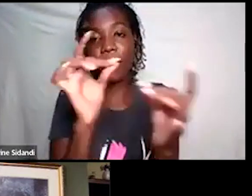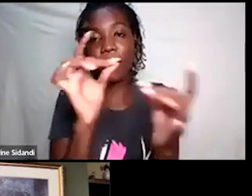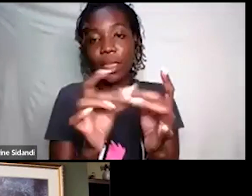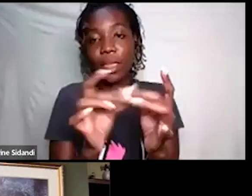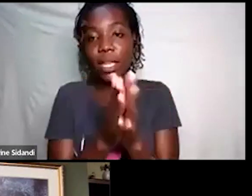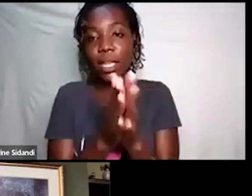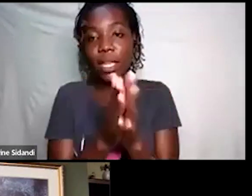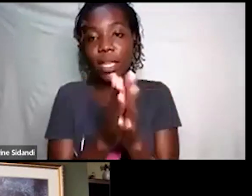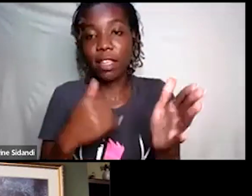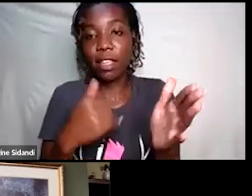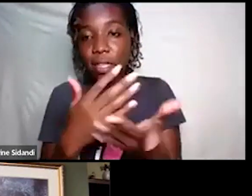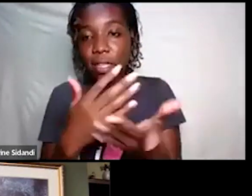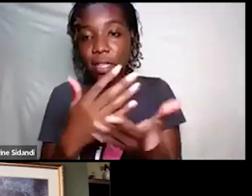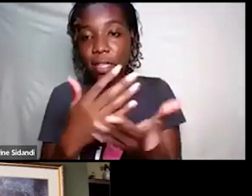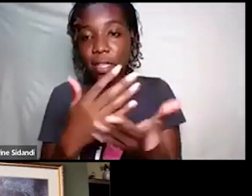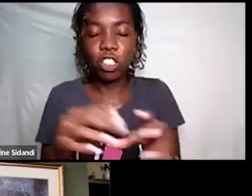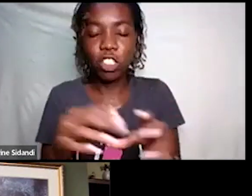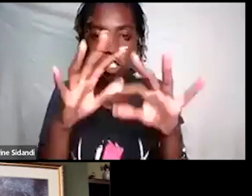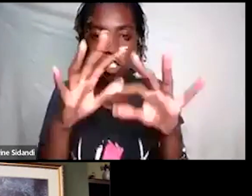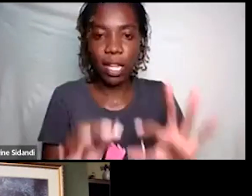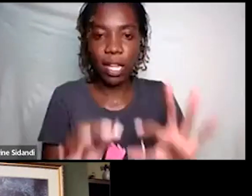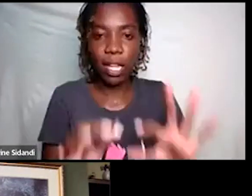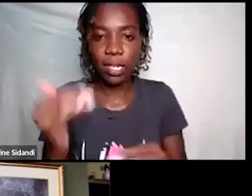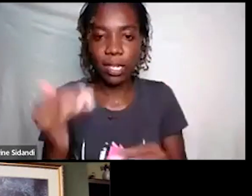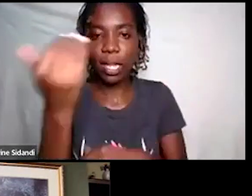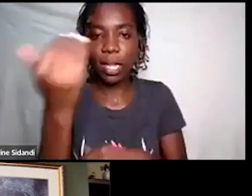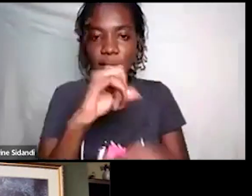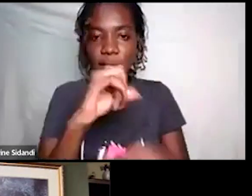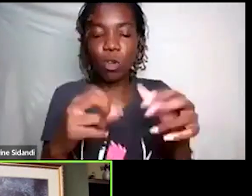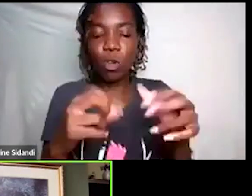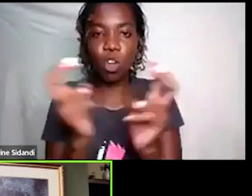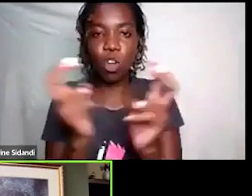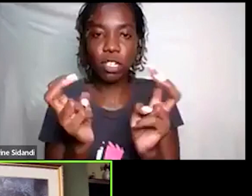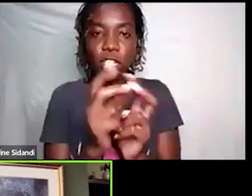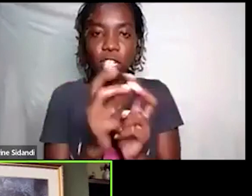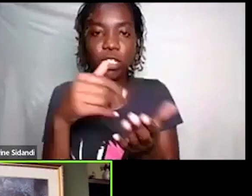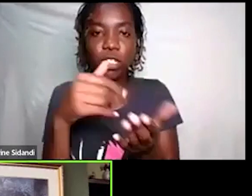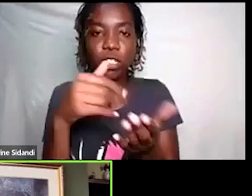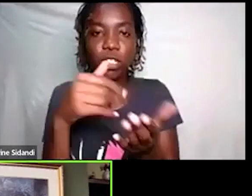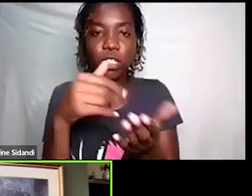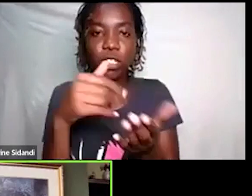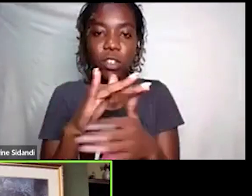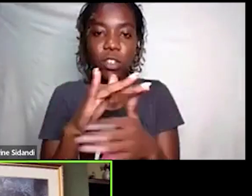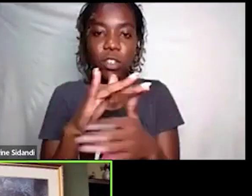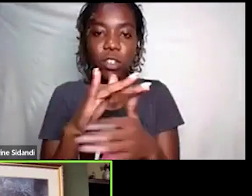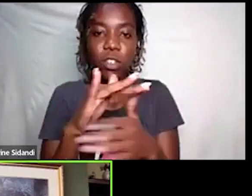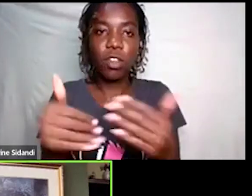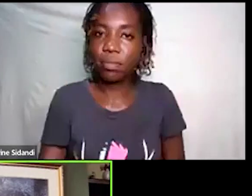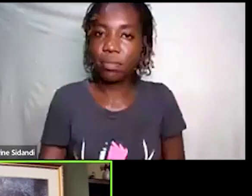for your contacts. You can send to everyone. Okay, it's